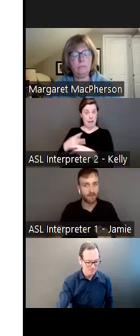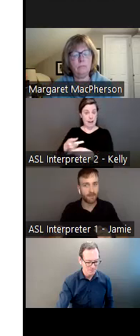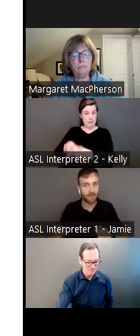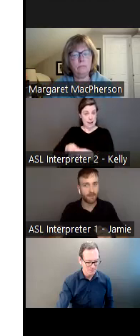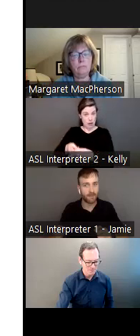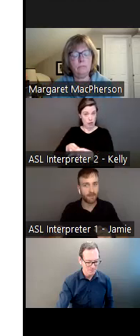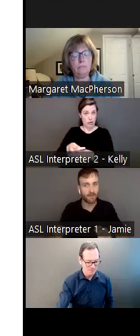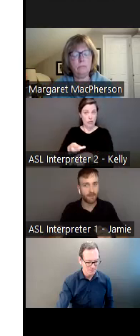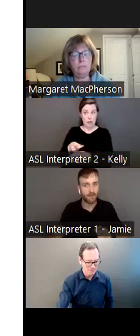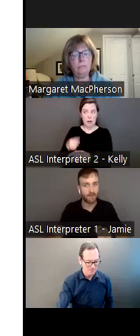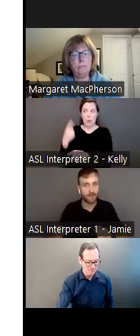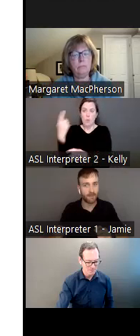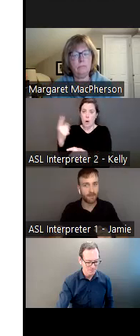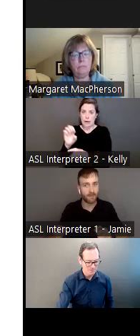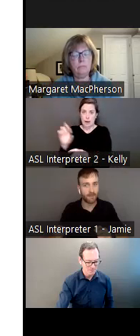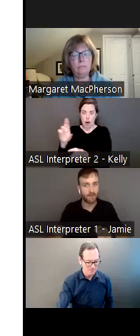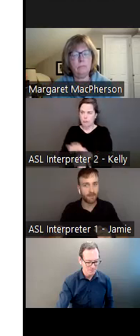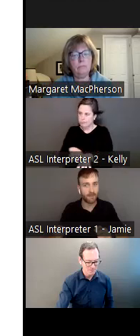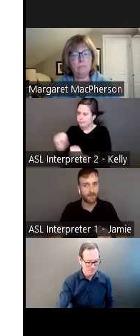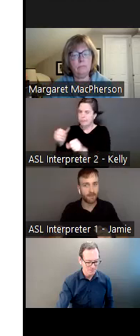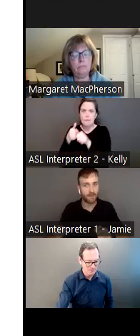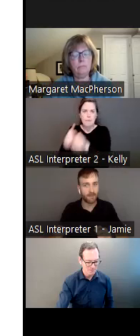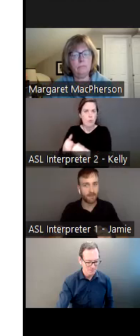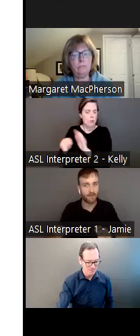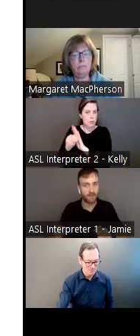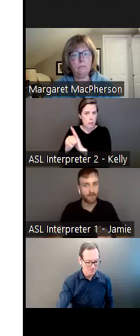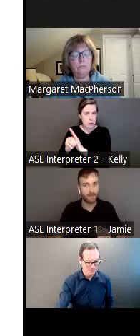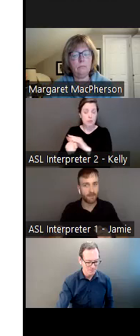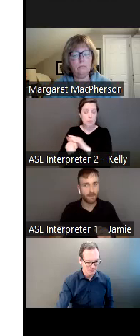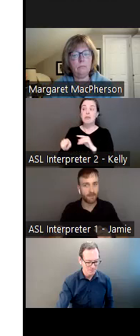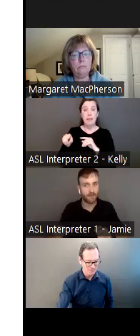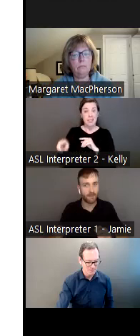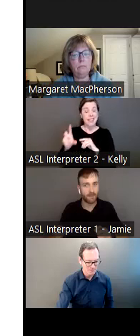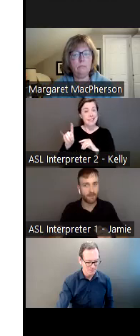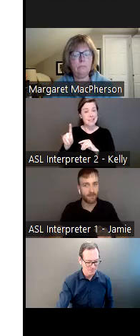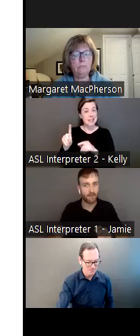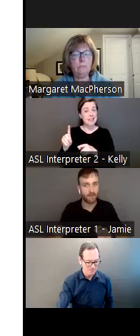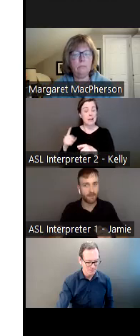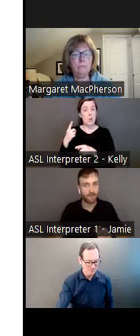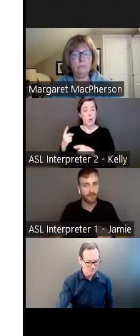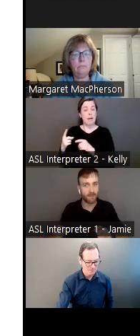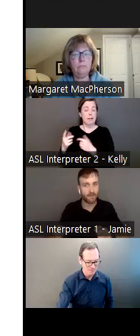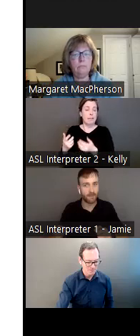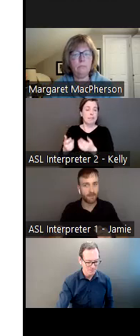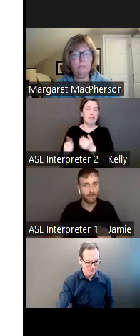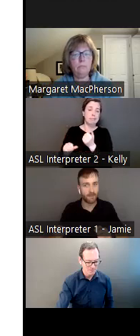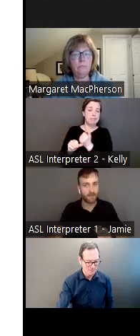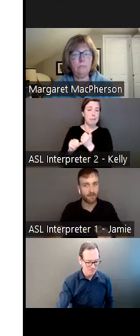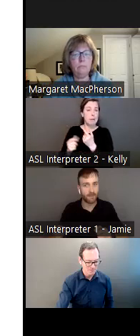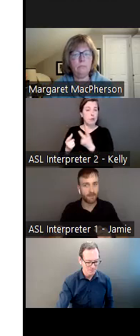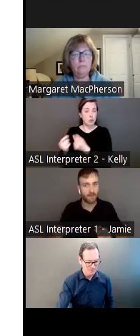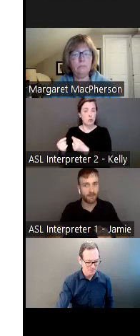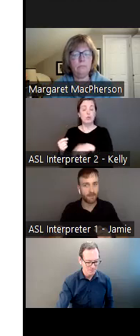model the most fulsomely, they actually reduced an important administrative metric, which is people leaving without their care